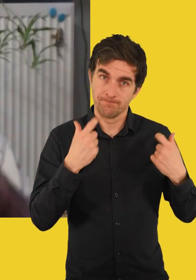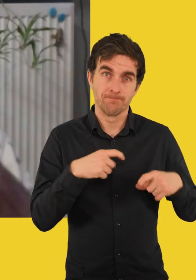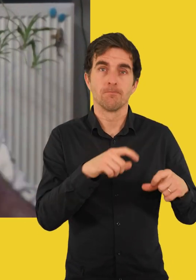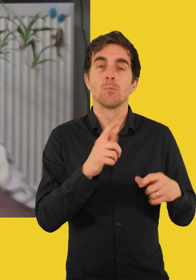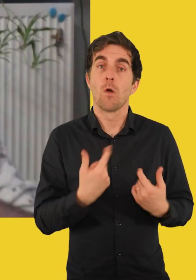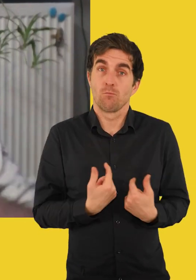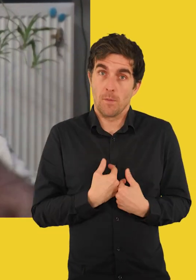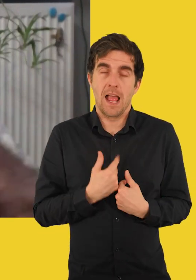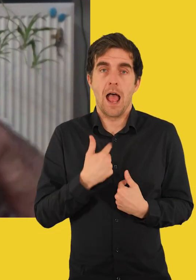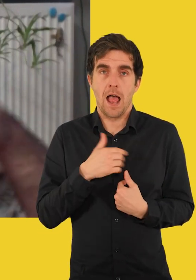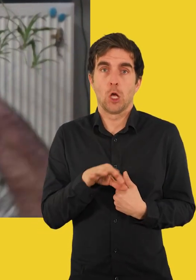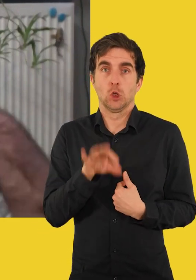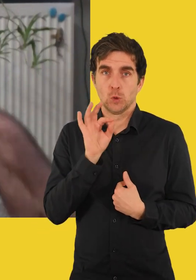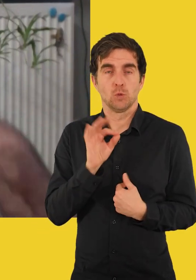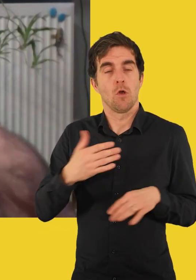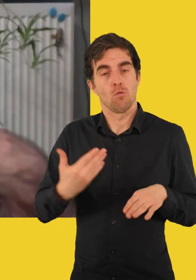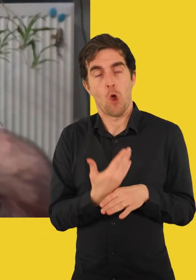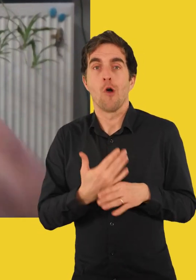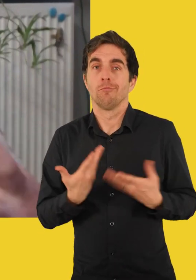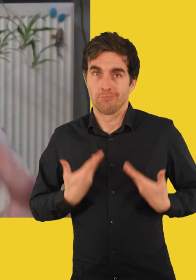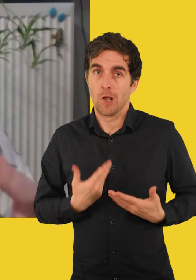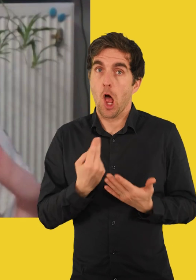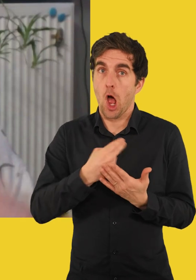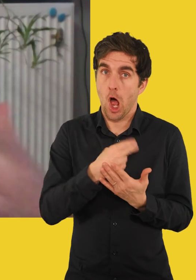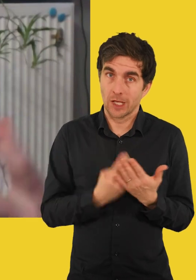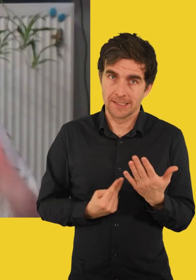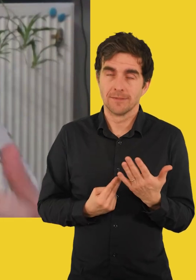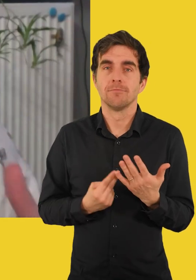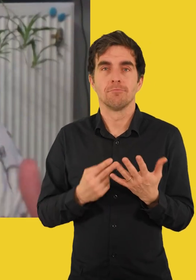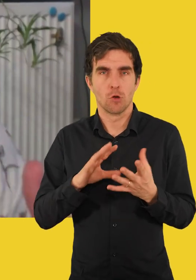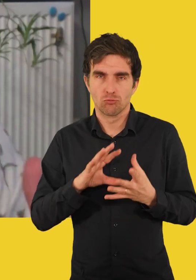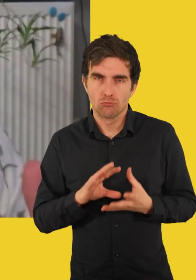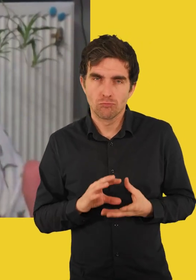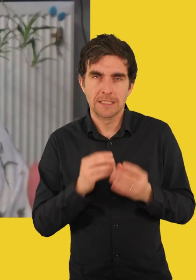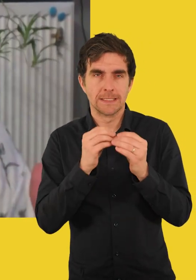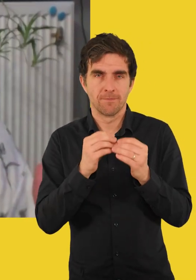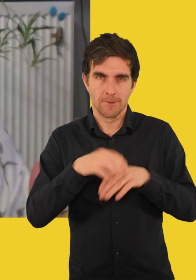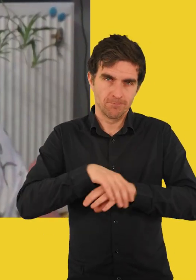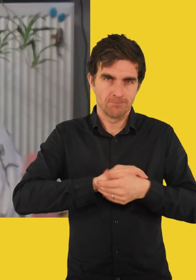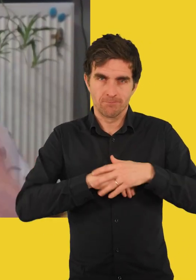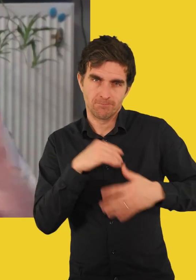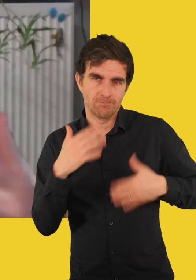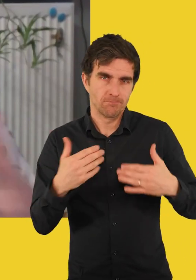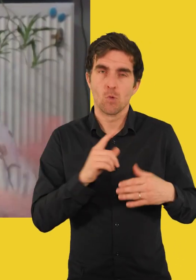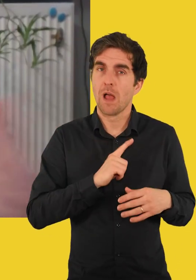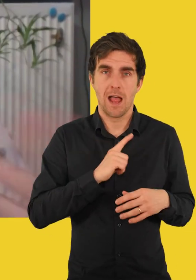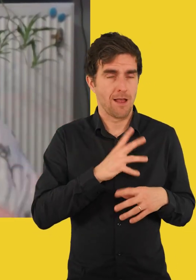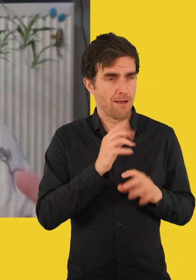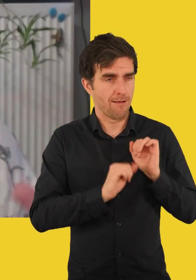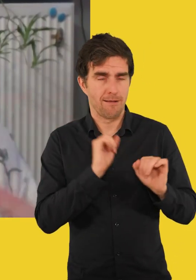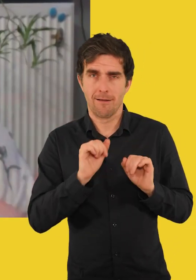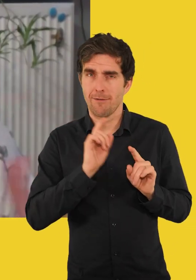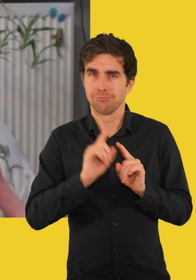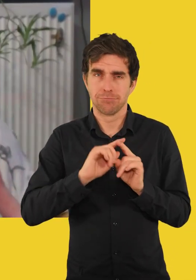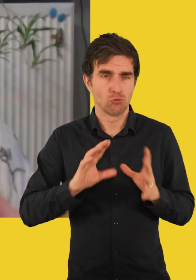up, but for me, it's why I choose to work as an artist and through a creative practice, because these are all creative